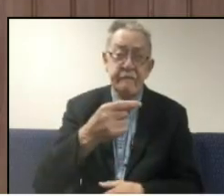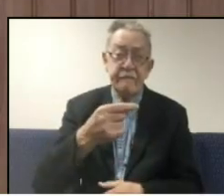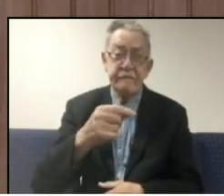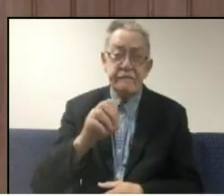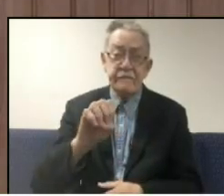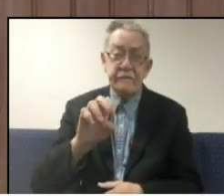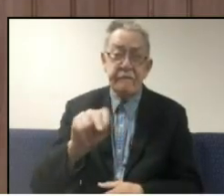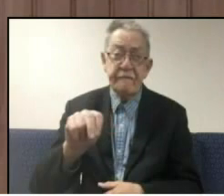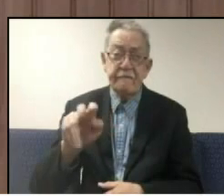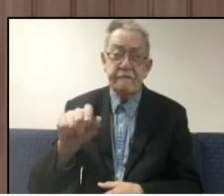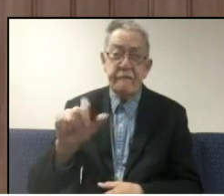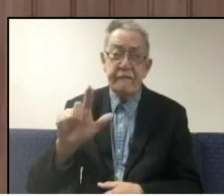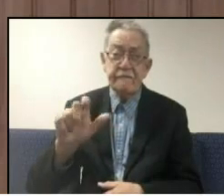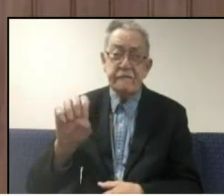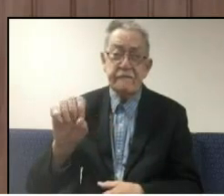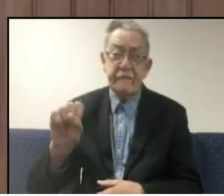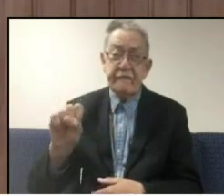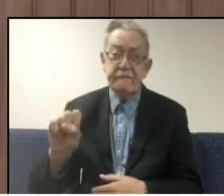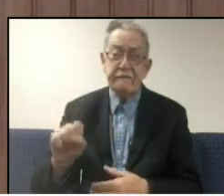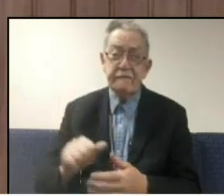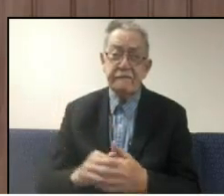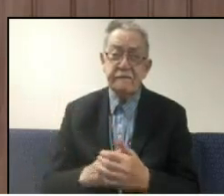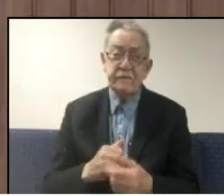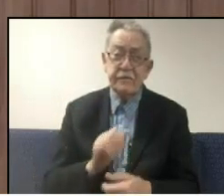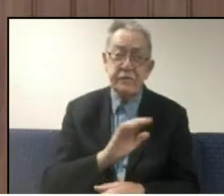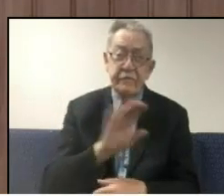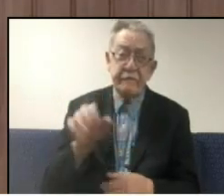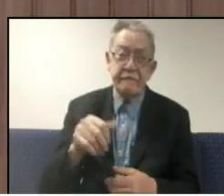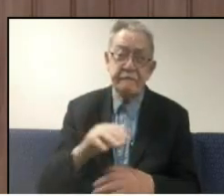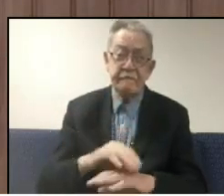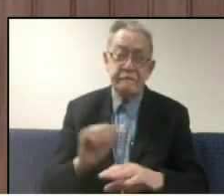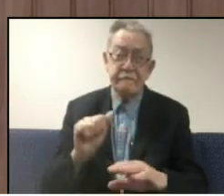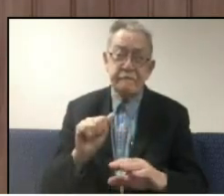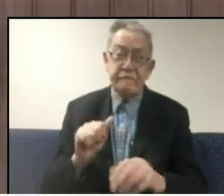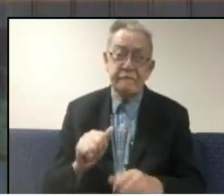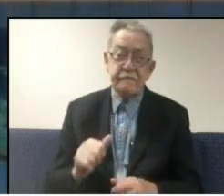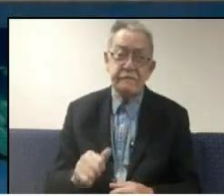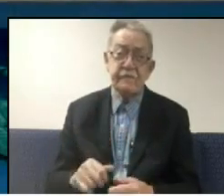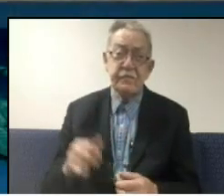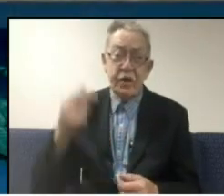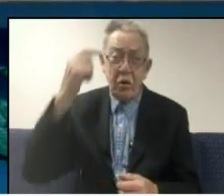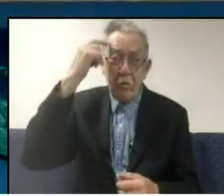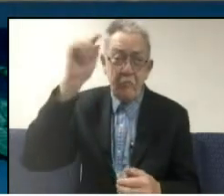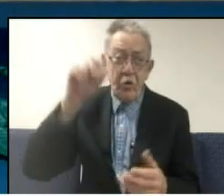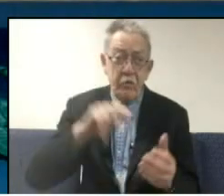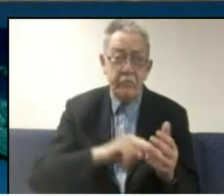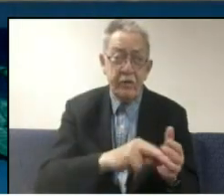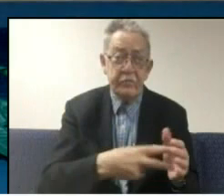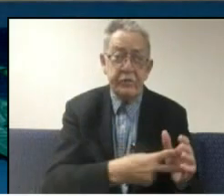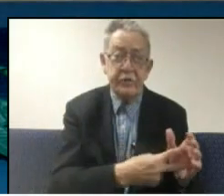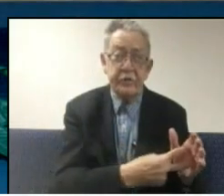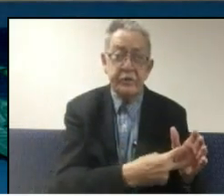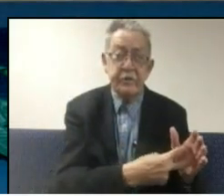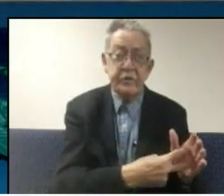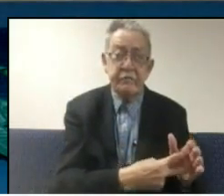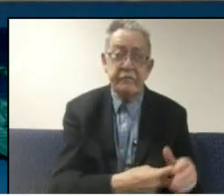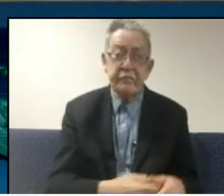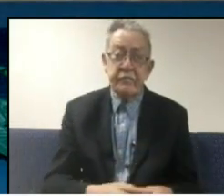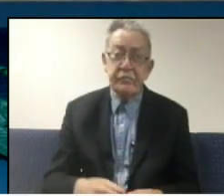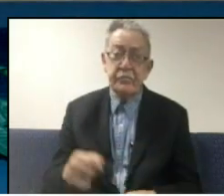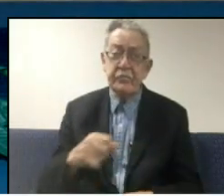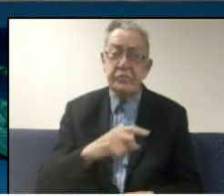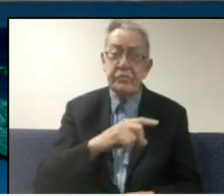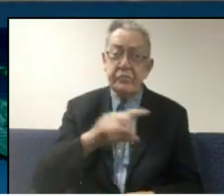Christians is that you're called to a purpose. You're called to a